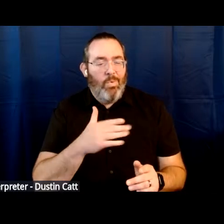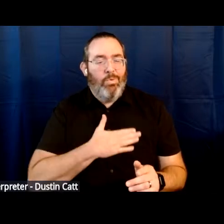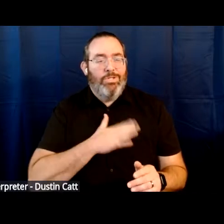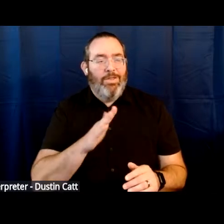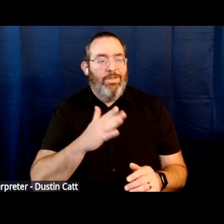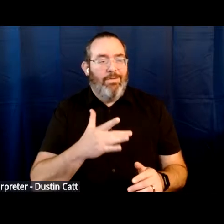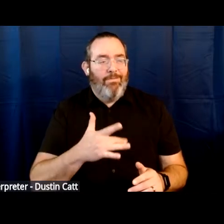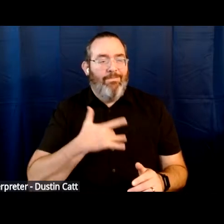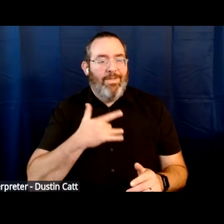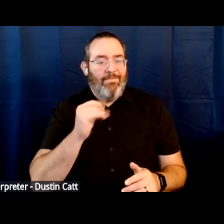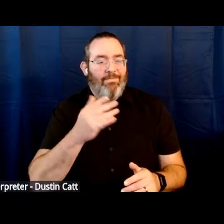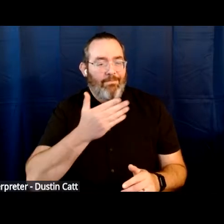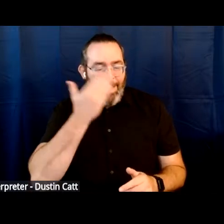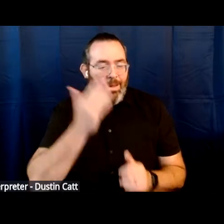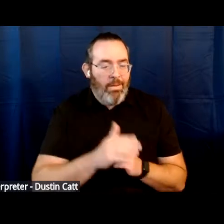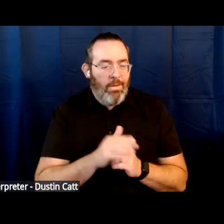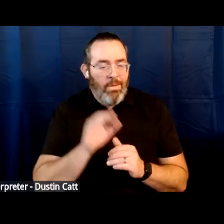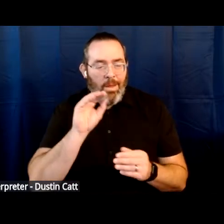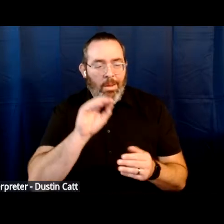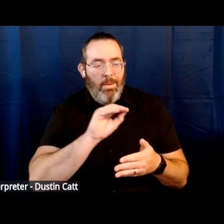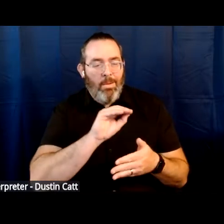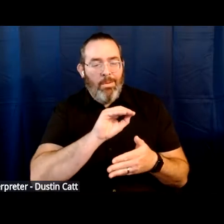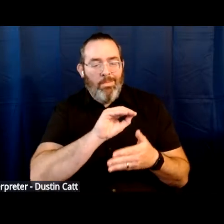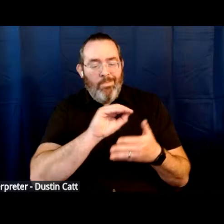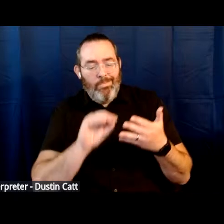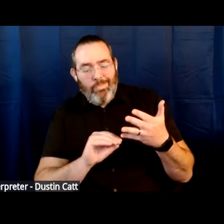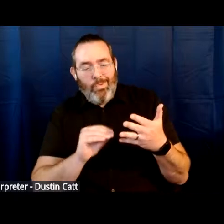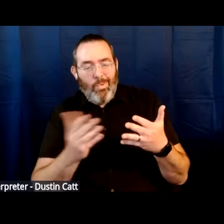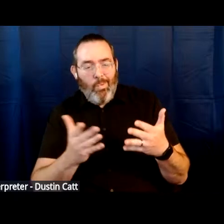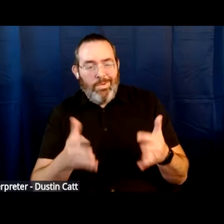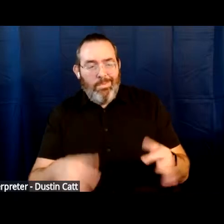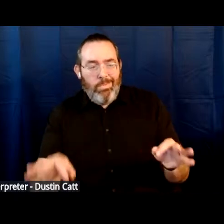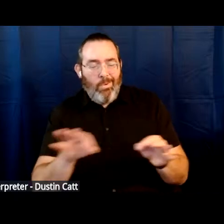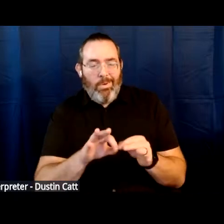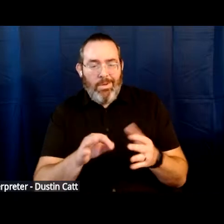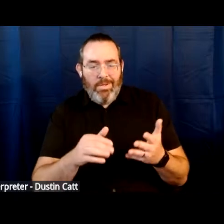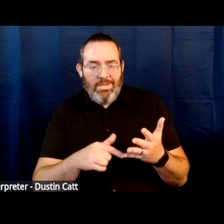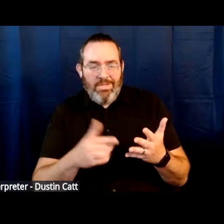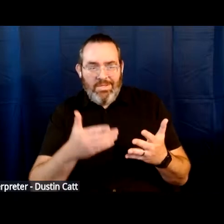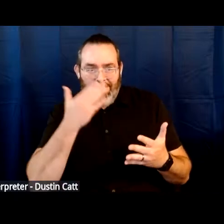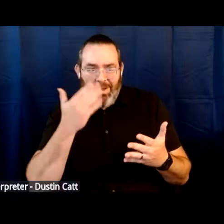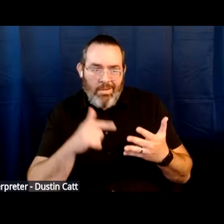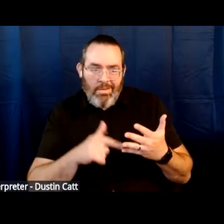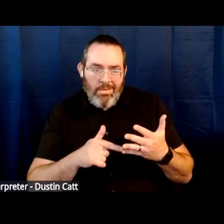bottom of the list of what's important to them with the senses, and